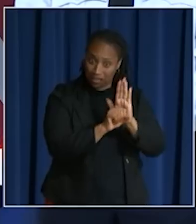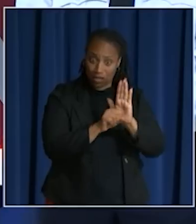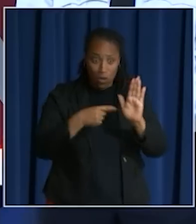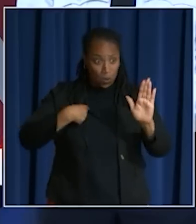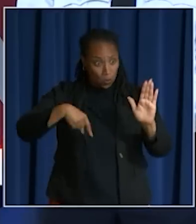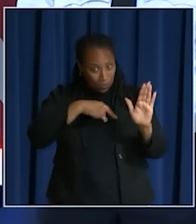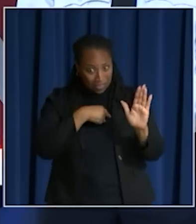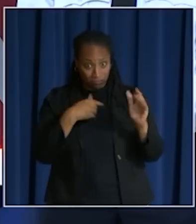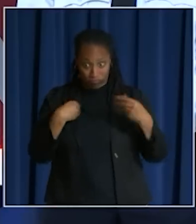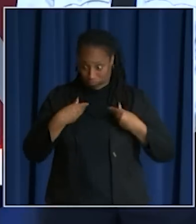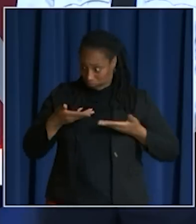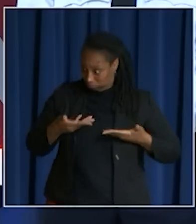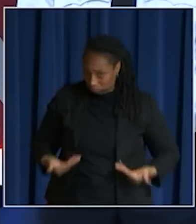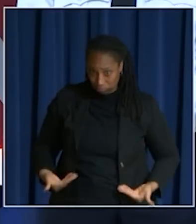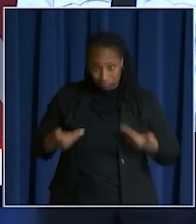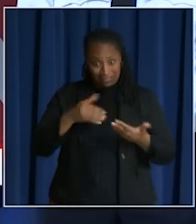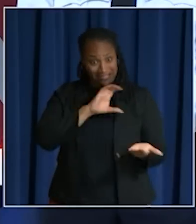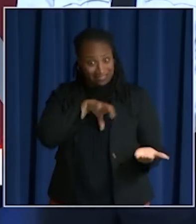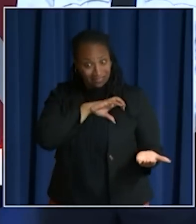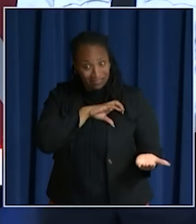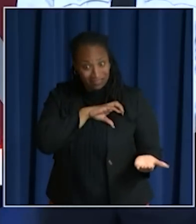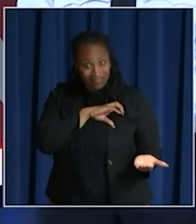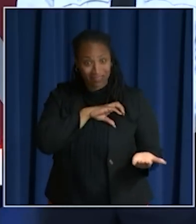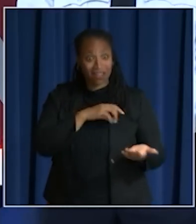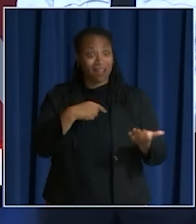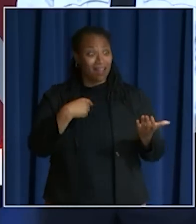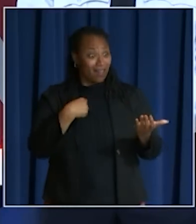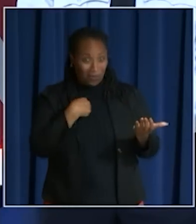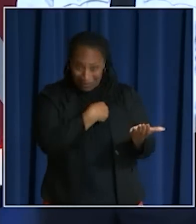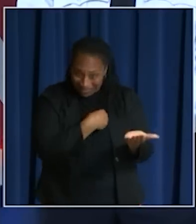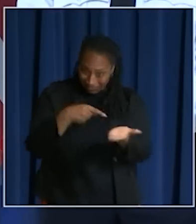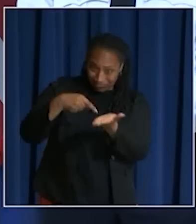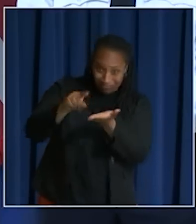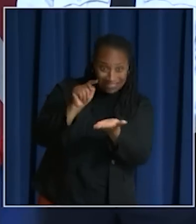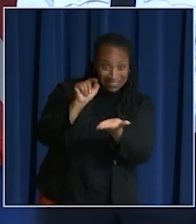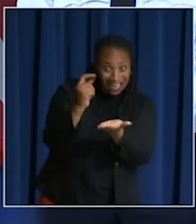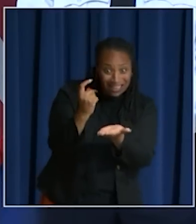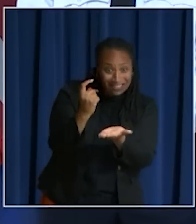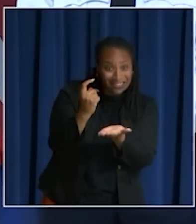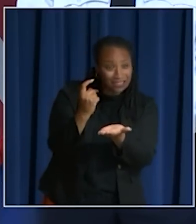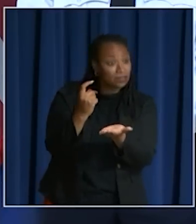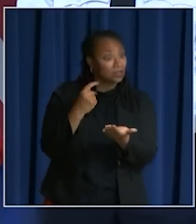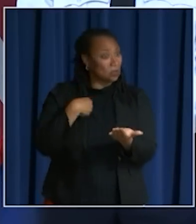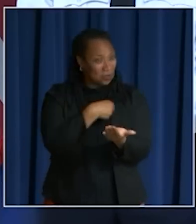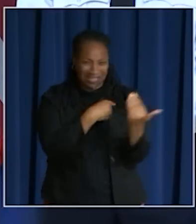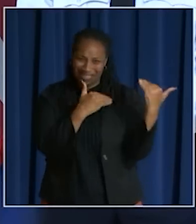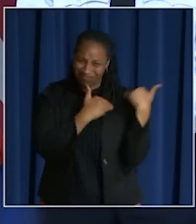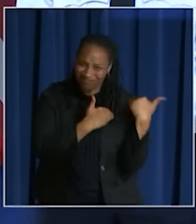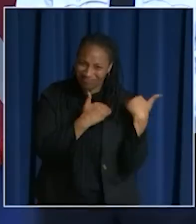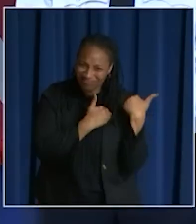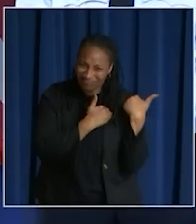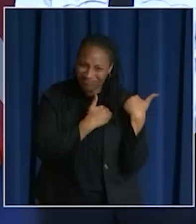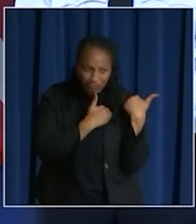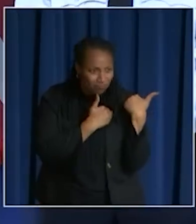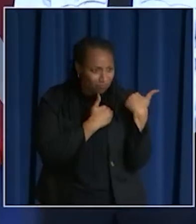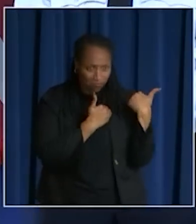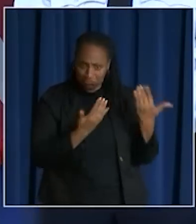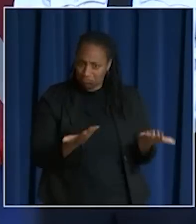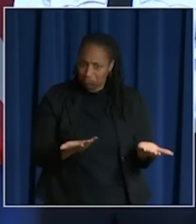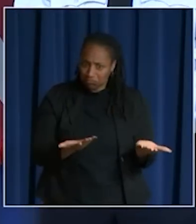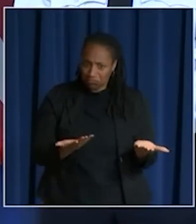the responsibilities of citizenship. And while this action today is unsettling